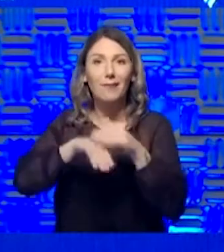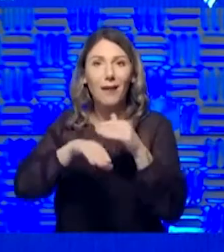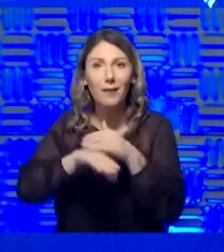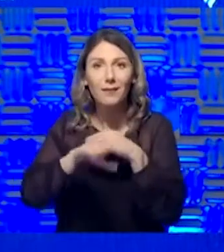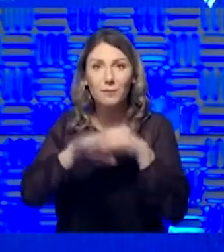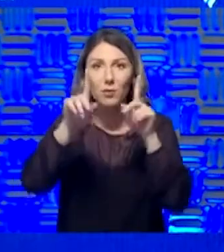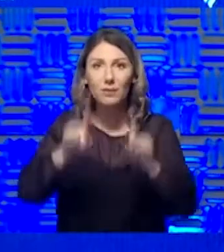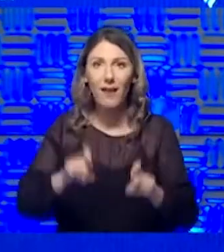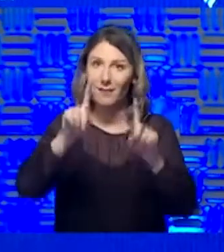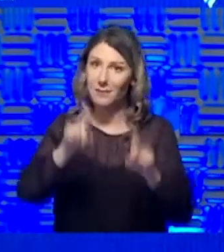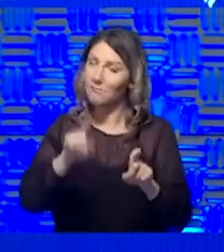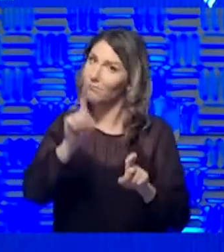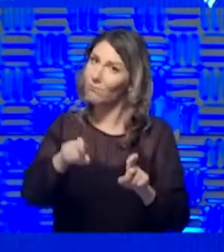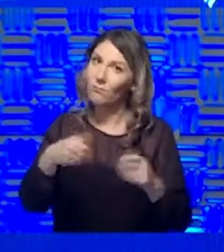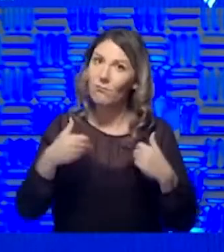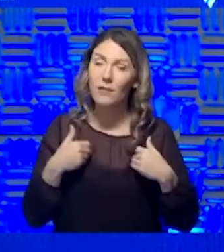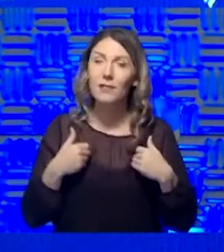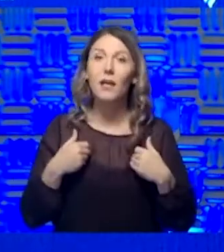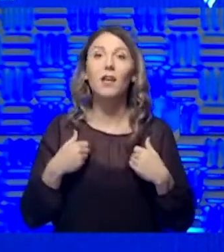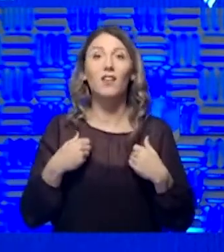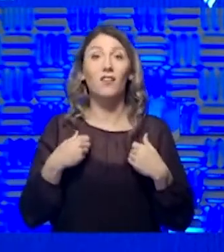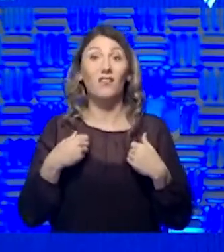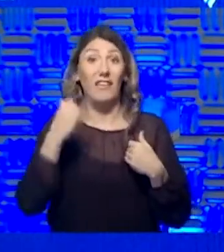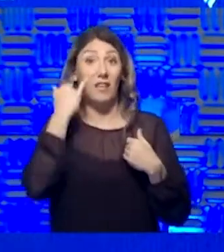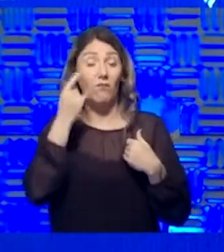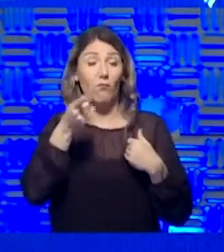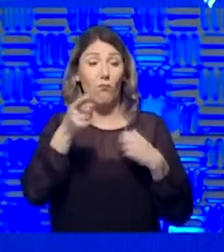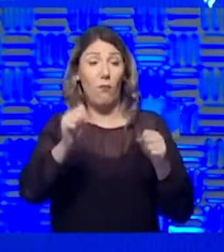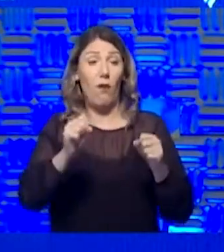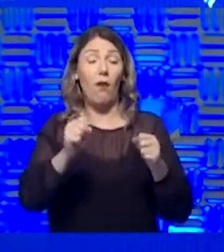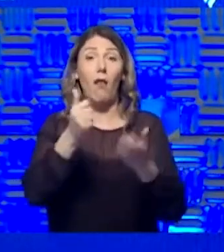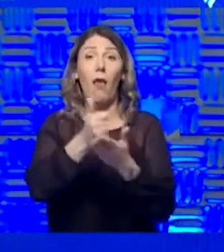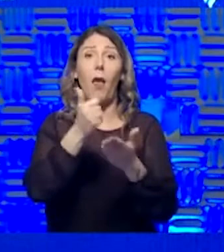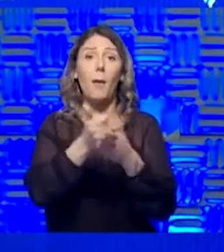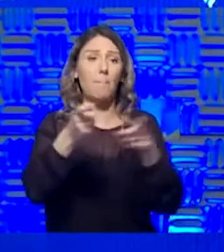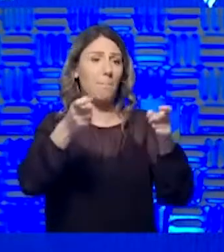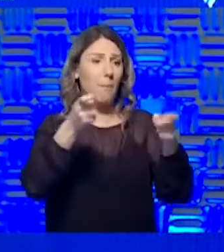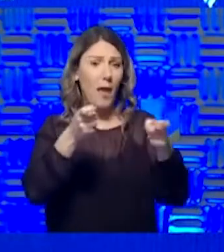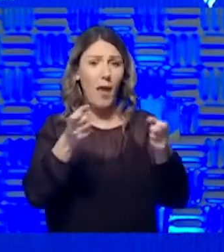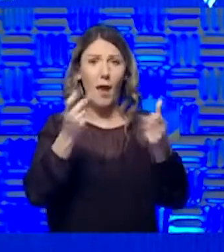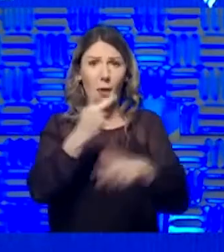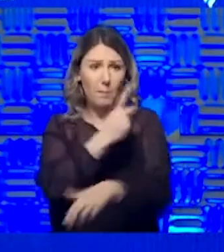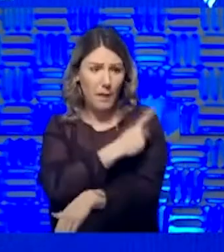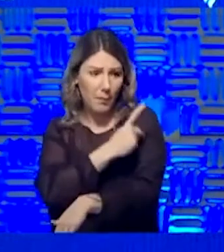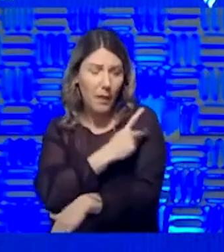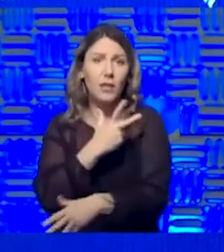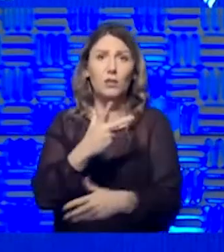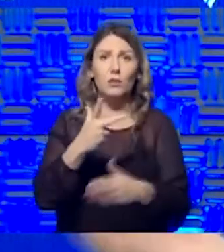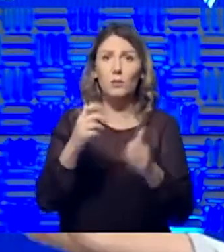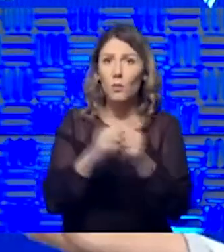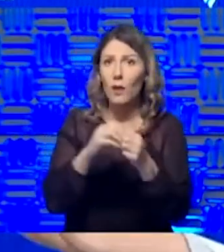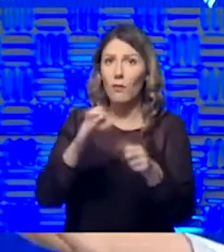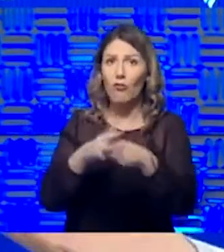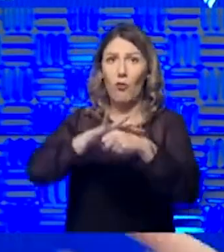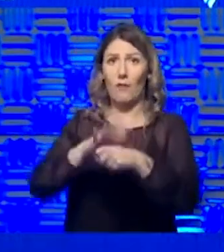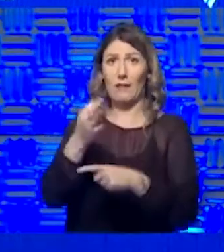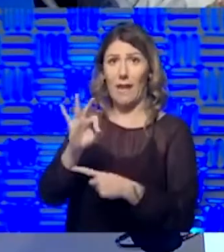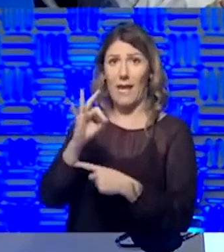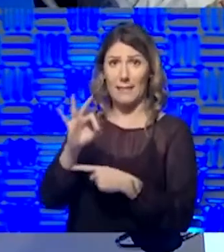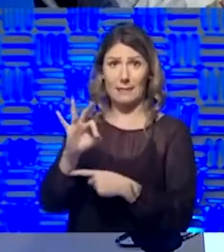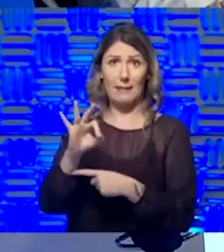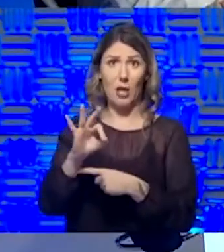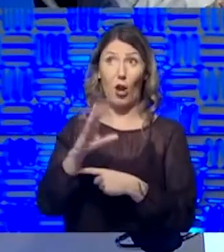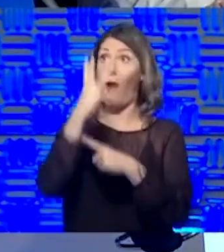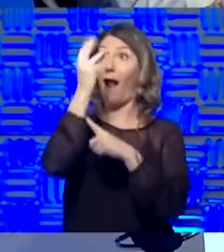easily accessible testing so that you can help manage how many patients with COVID-19 are out in the community. I don't know if either of y'all have anything